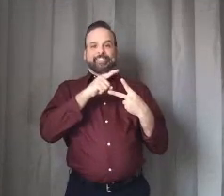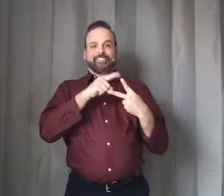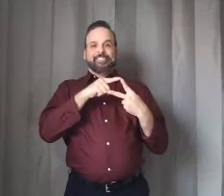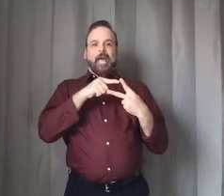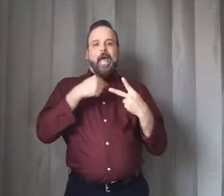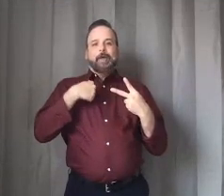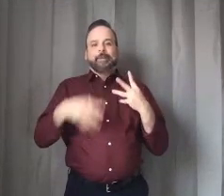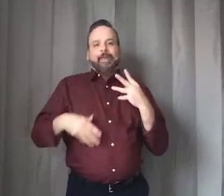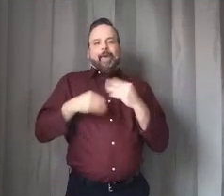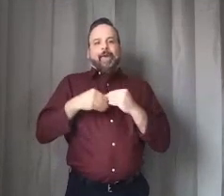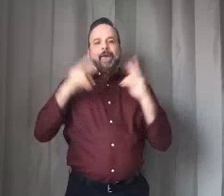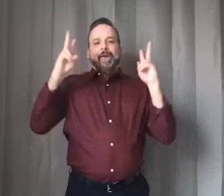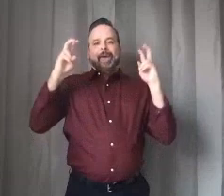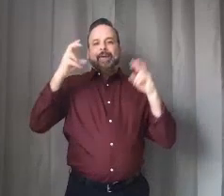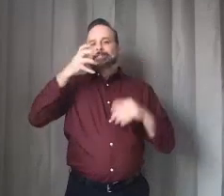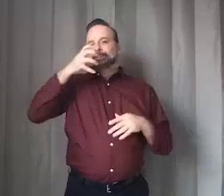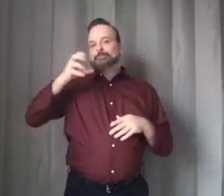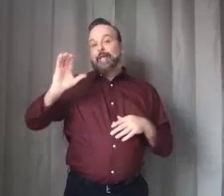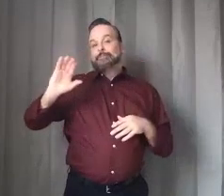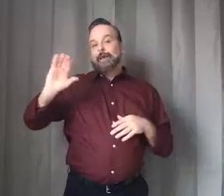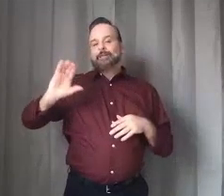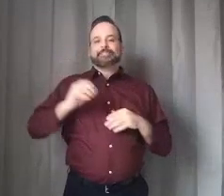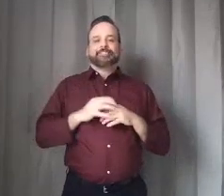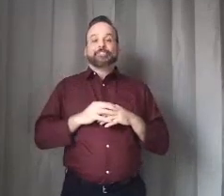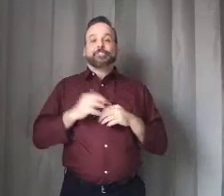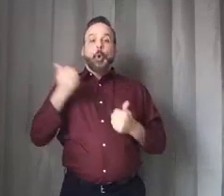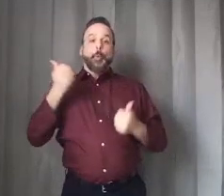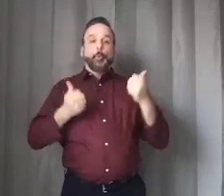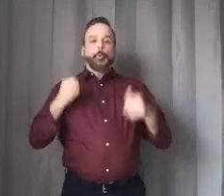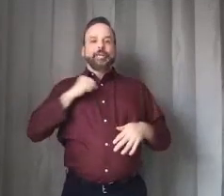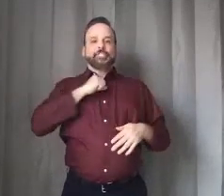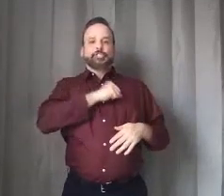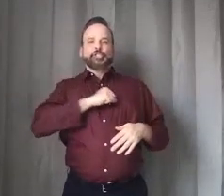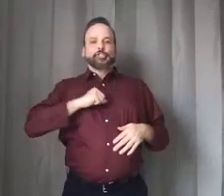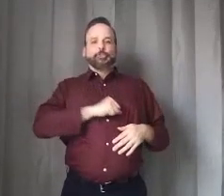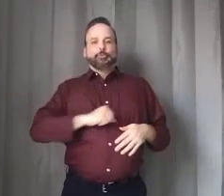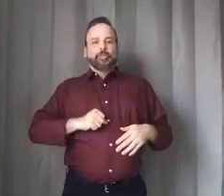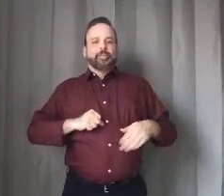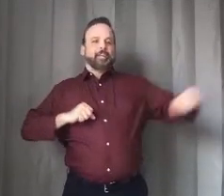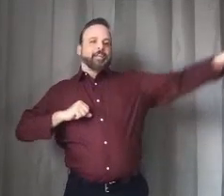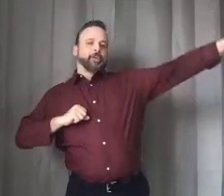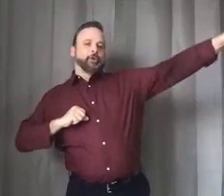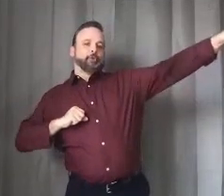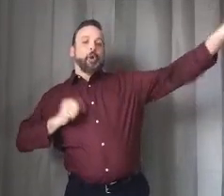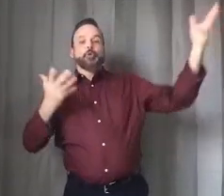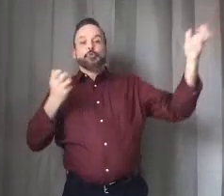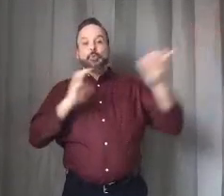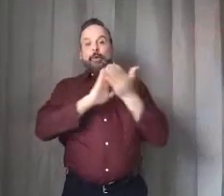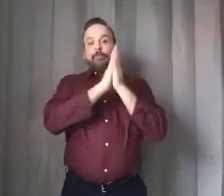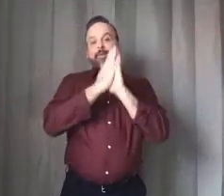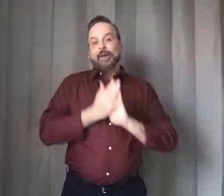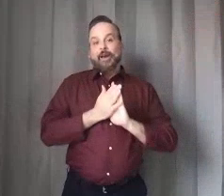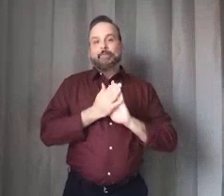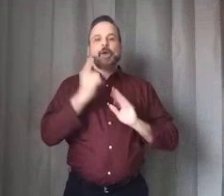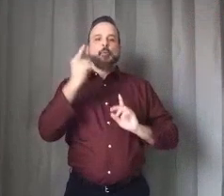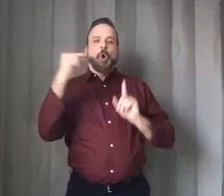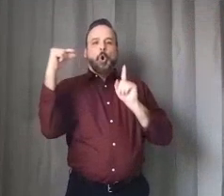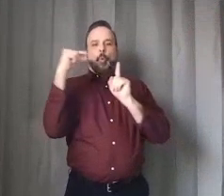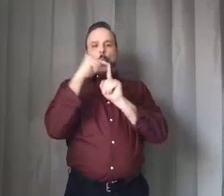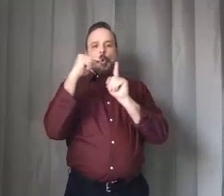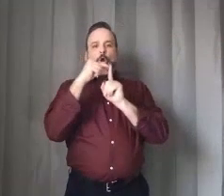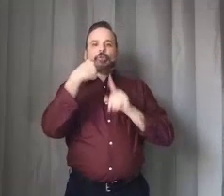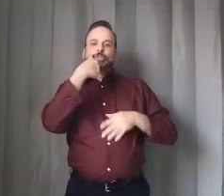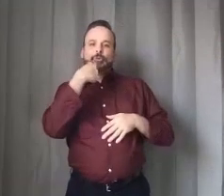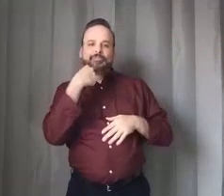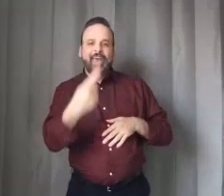spice on this as the last question. What superhero would you want to be? And what is one word that you would tell a